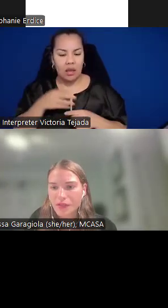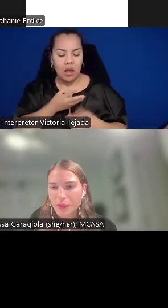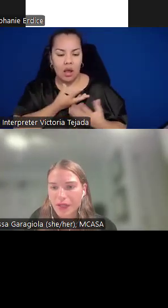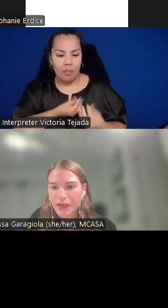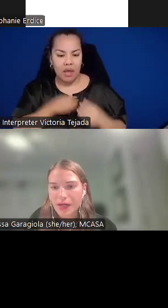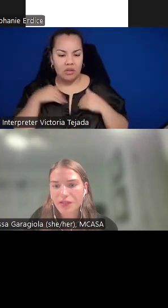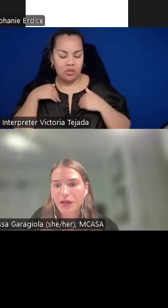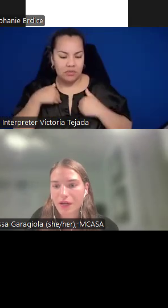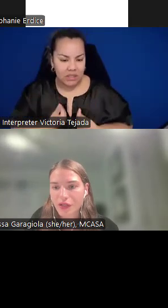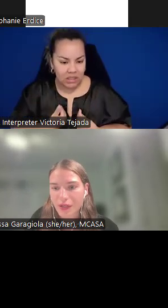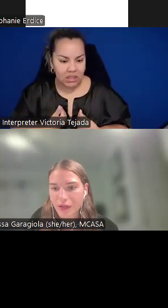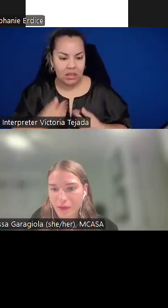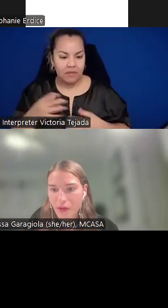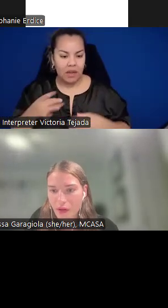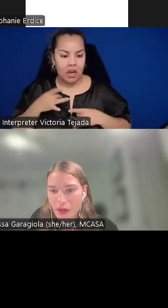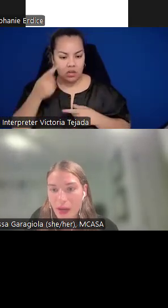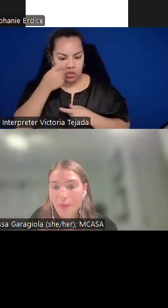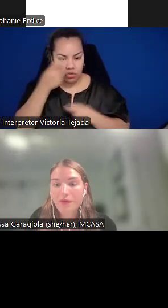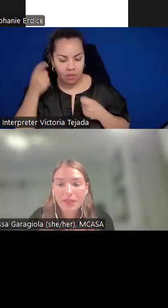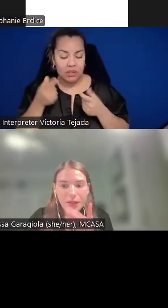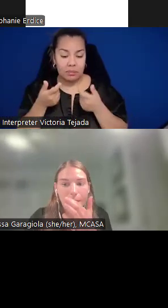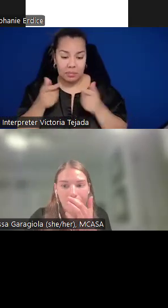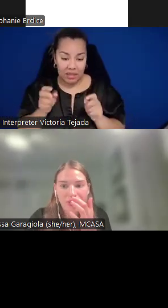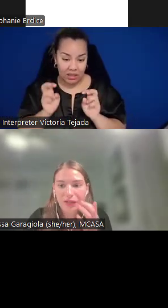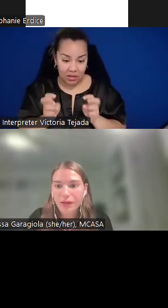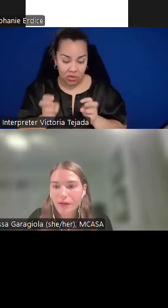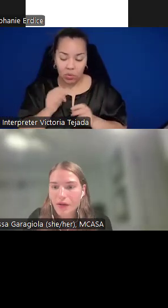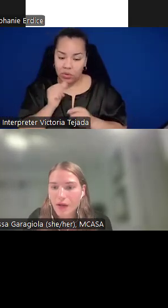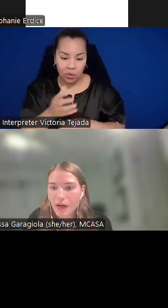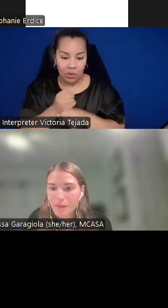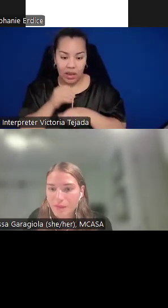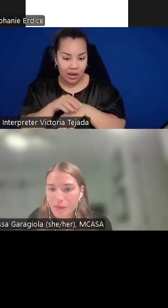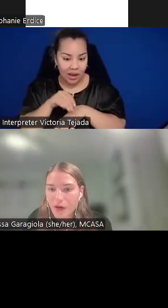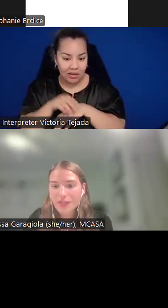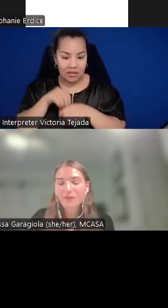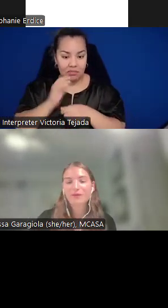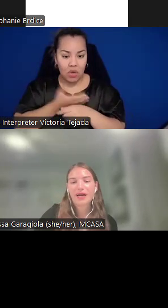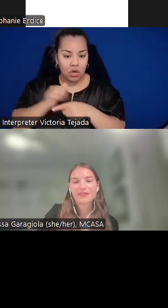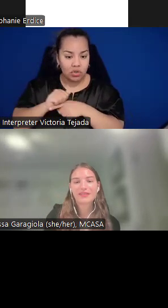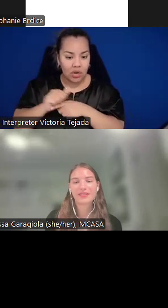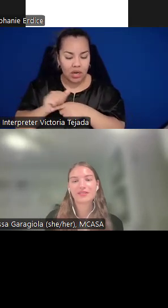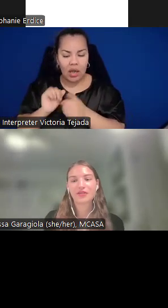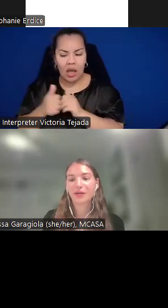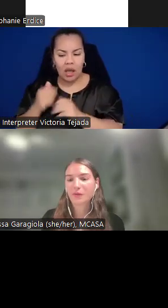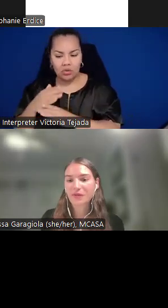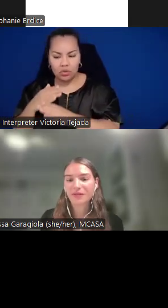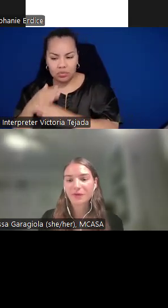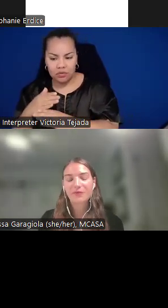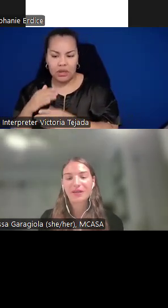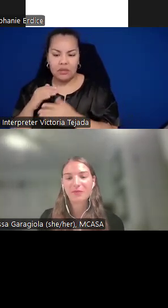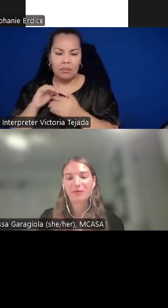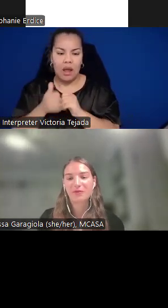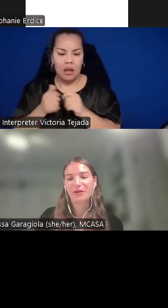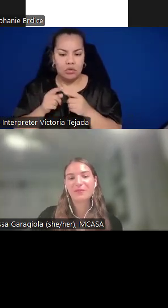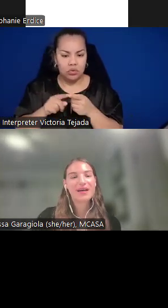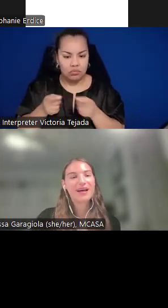we often don't get guidance on in our training, how to prevent it or manage it. Awesome. Well, I'm glad that this training will be